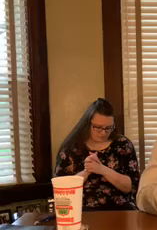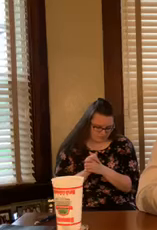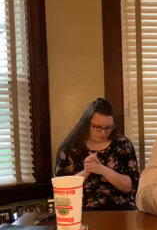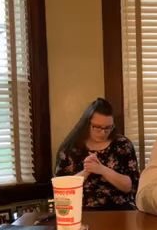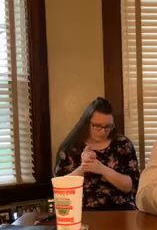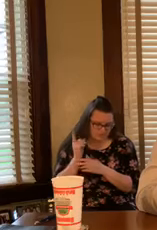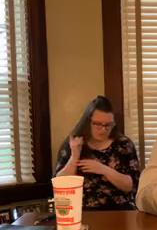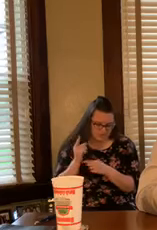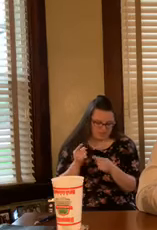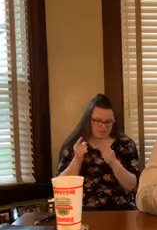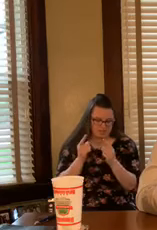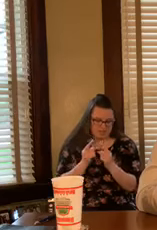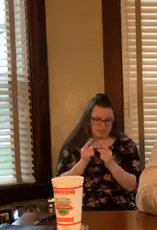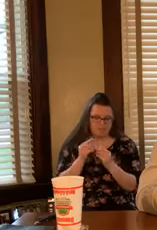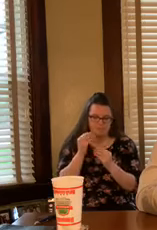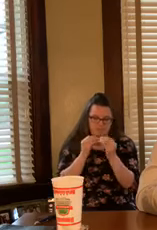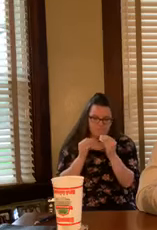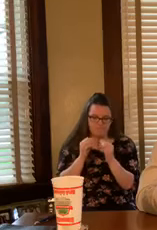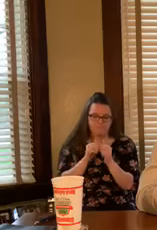He'd come in and sup with you.